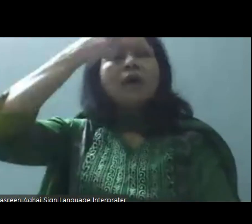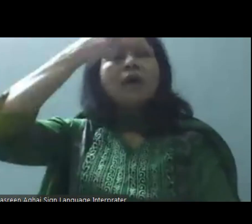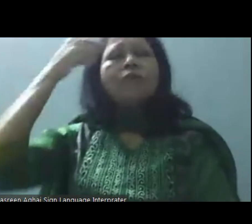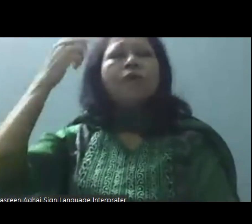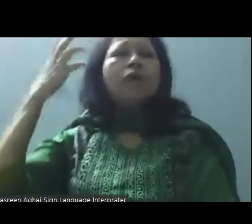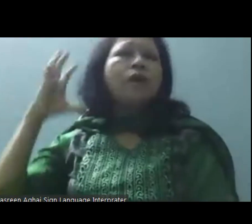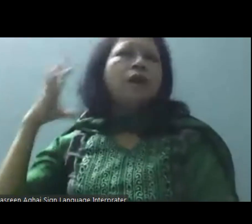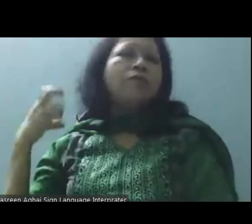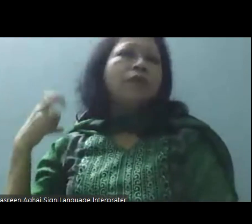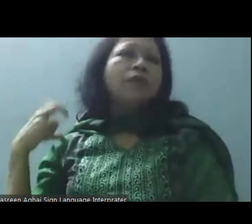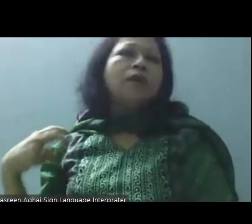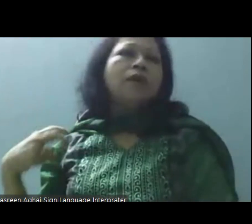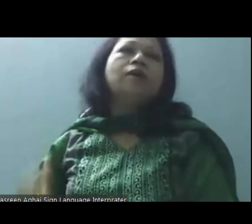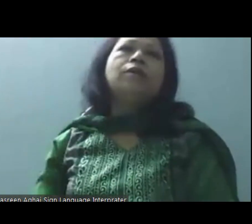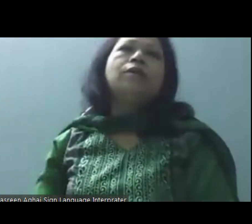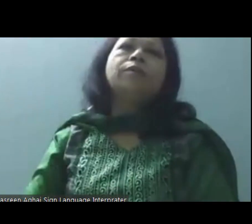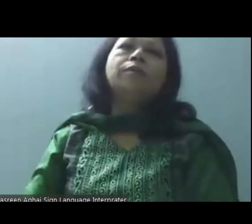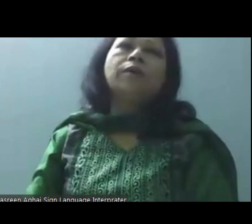being the